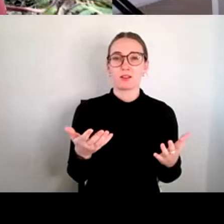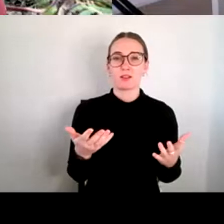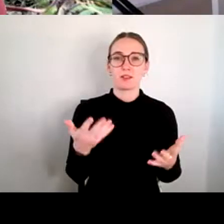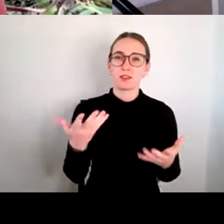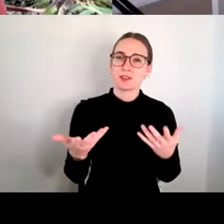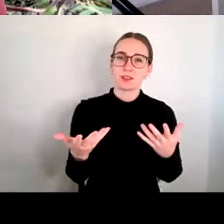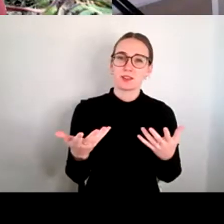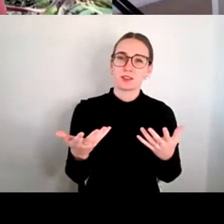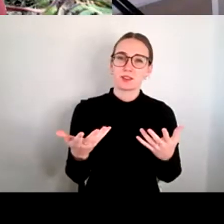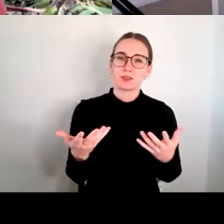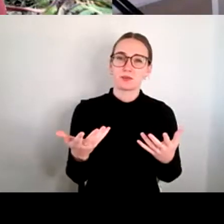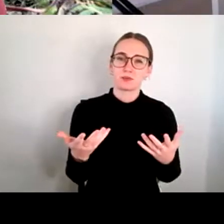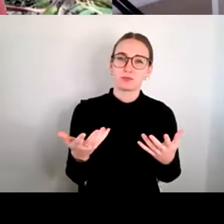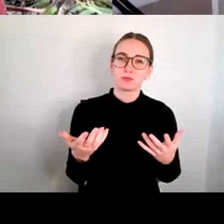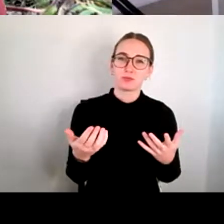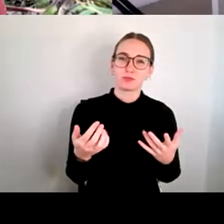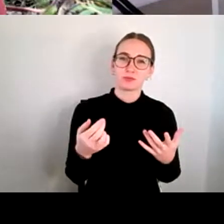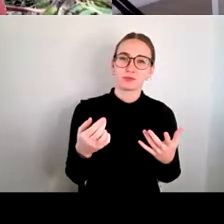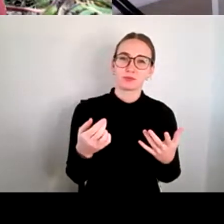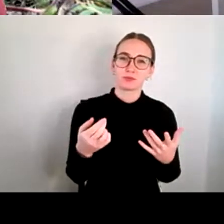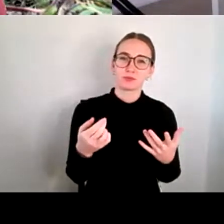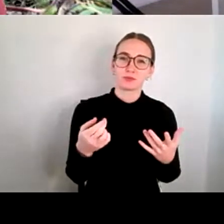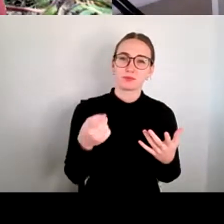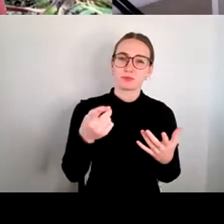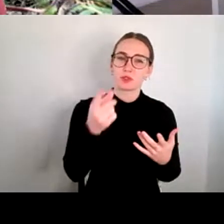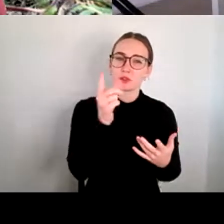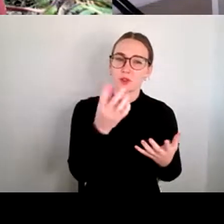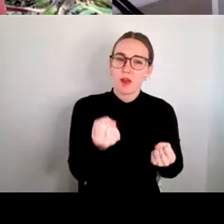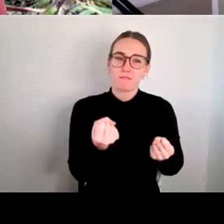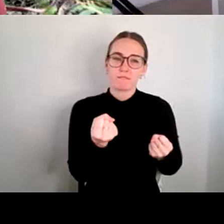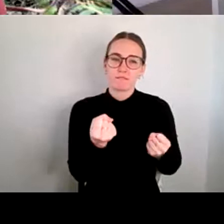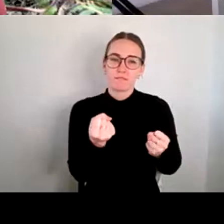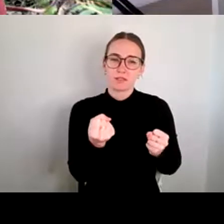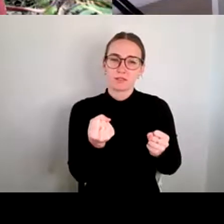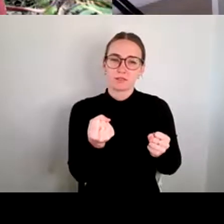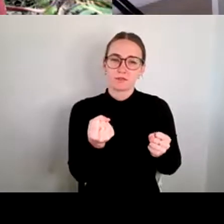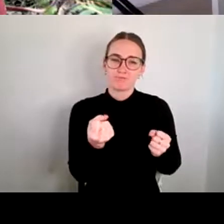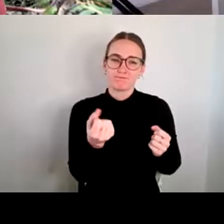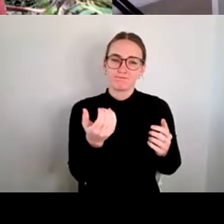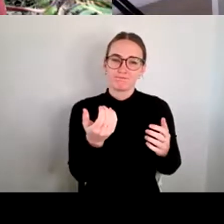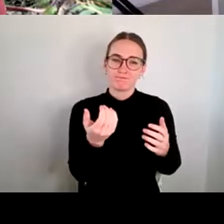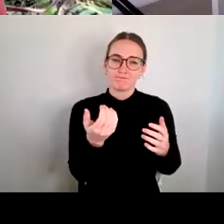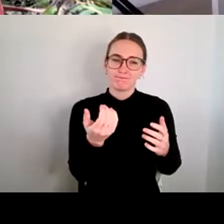been able to exert collectively something that needed to slow down?